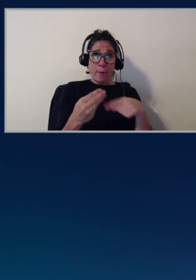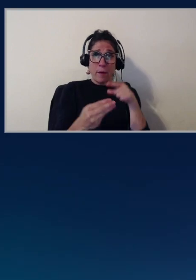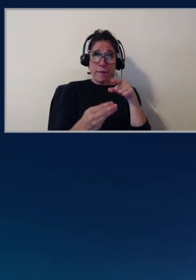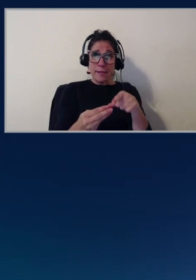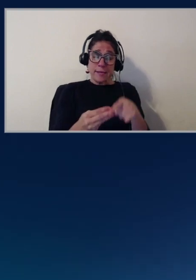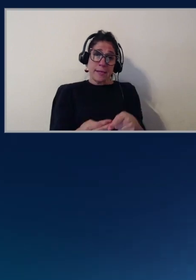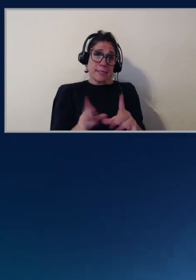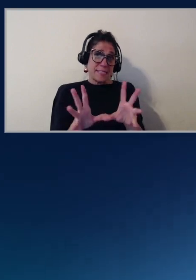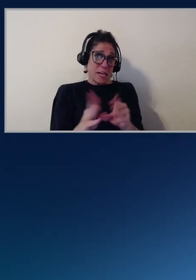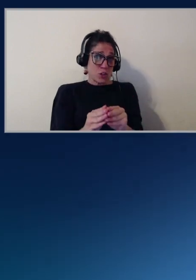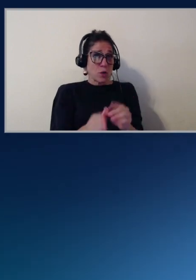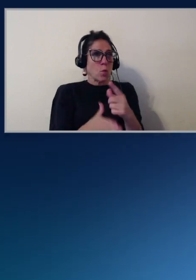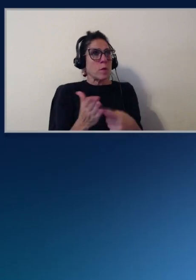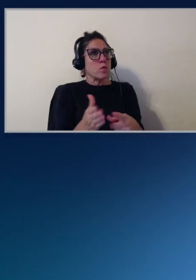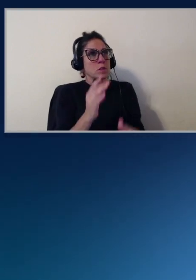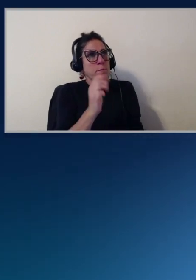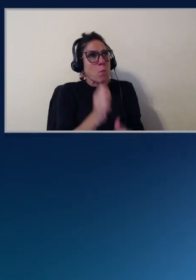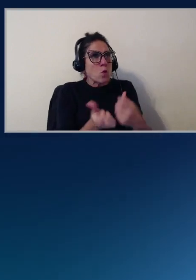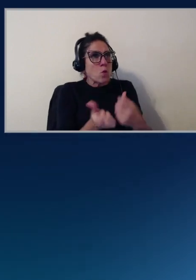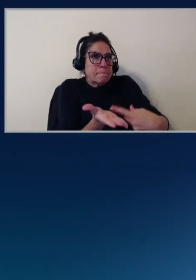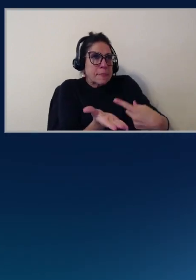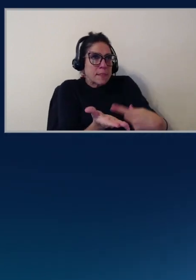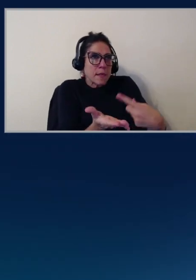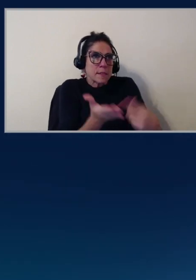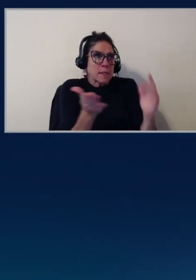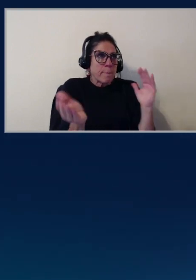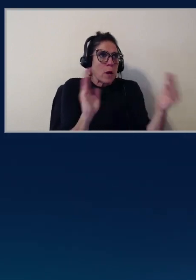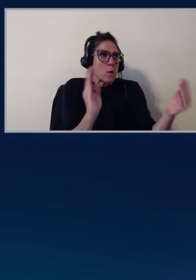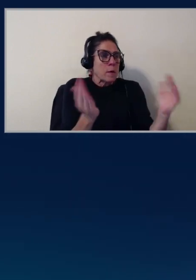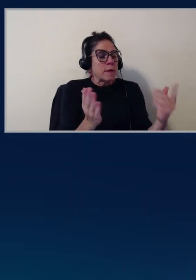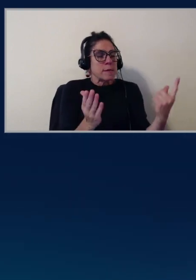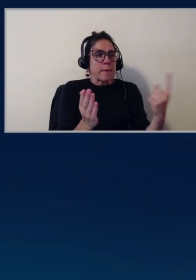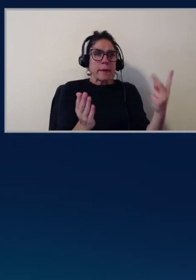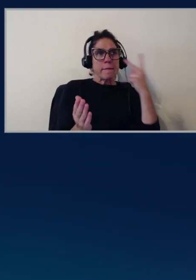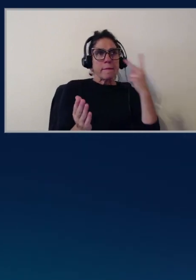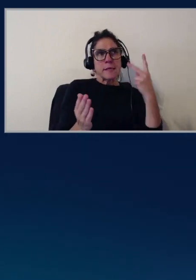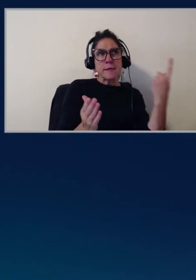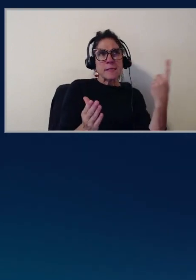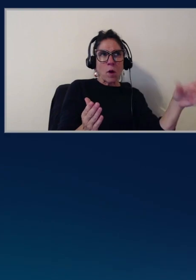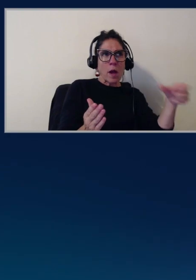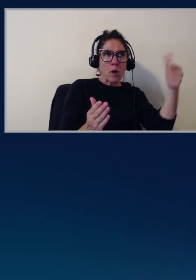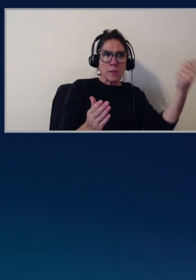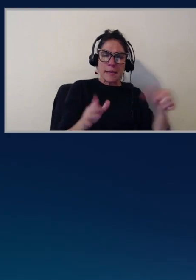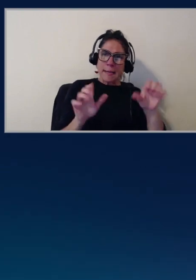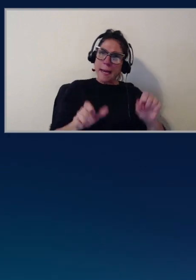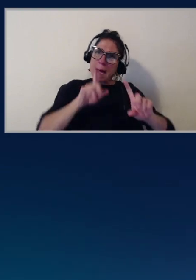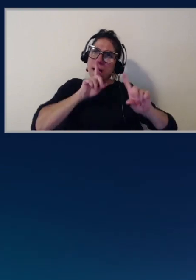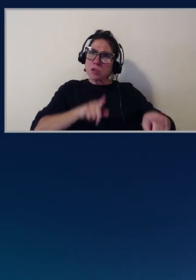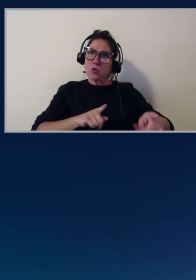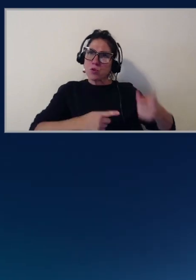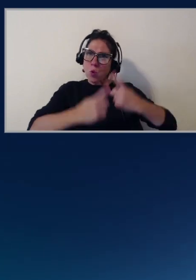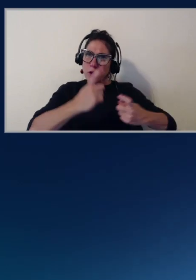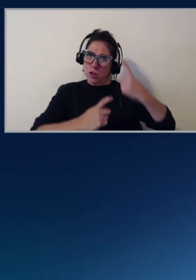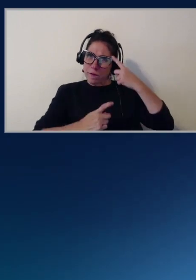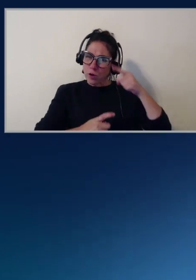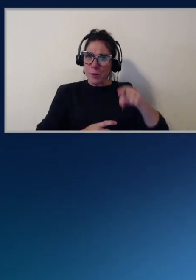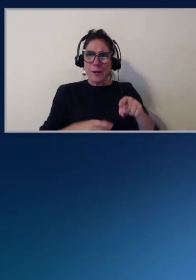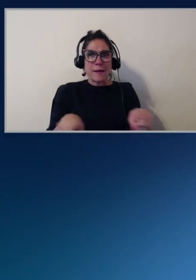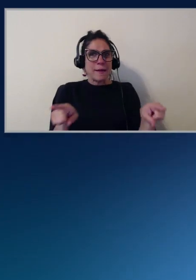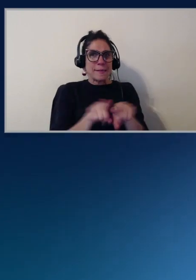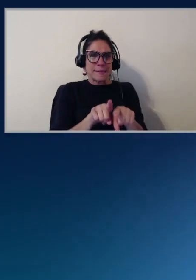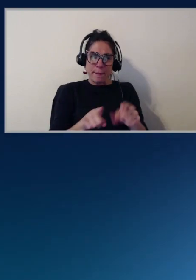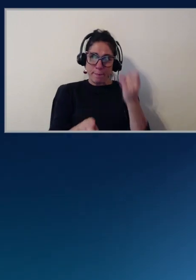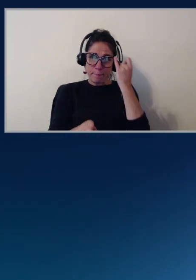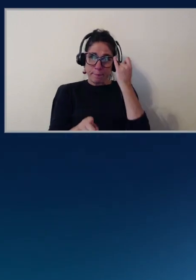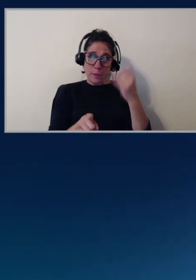about, were they comparing it to something they've seen elsewhere? It can answer all those questions for you. So in that same vein, you're